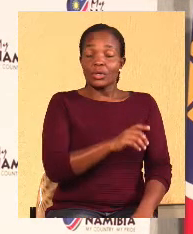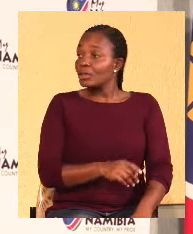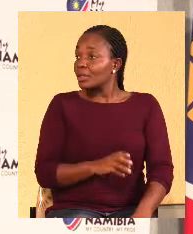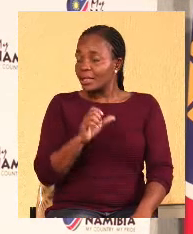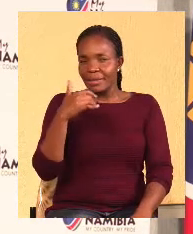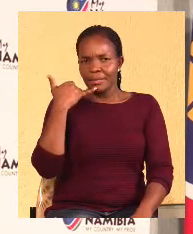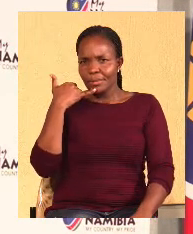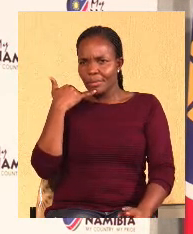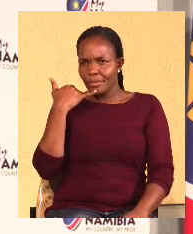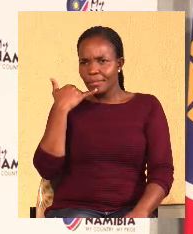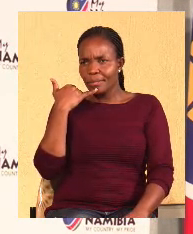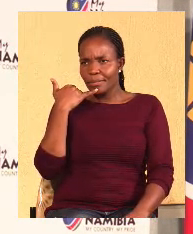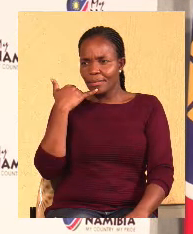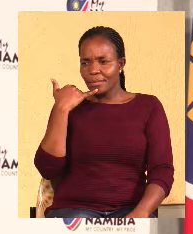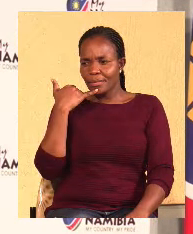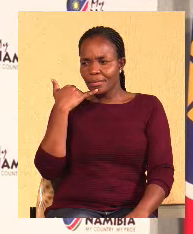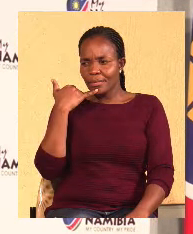caller?